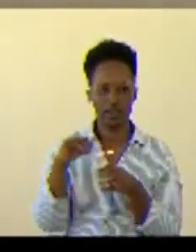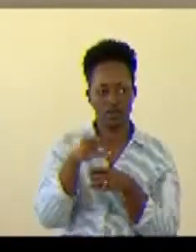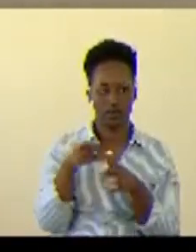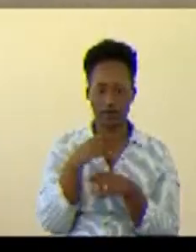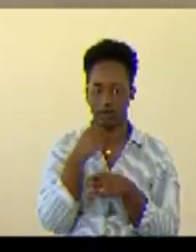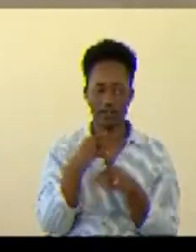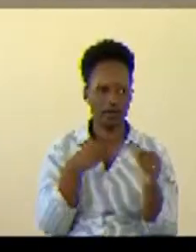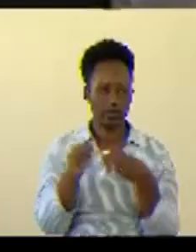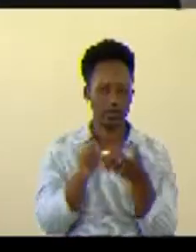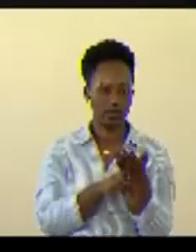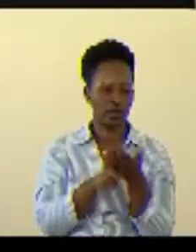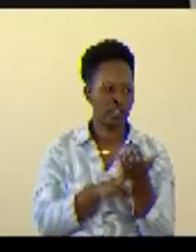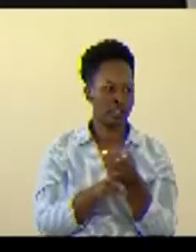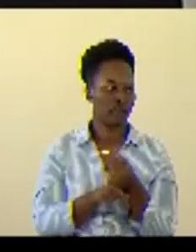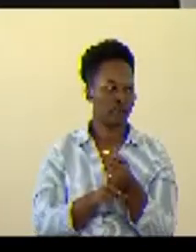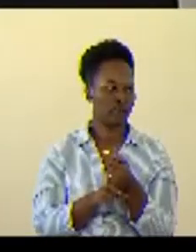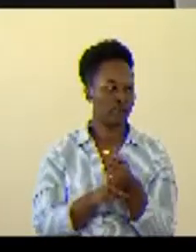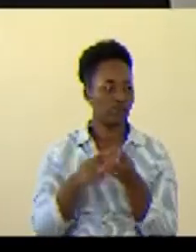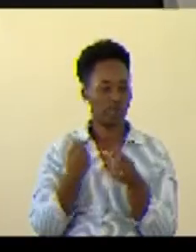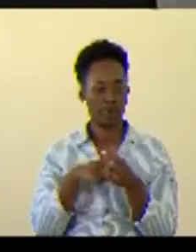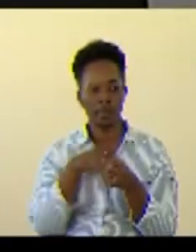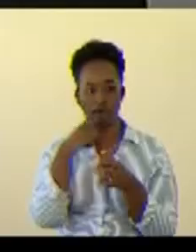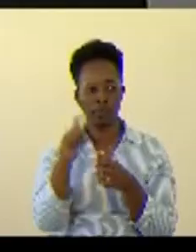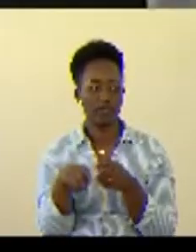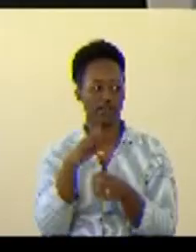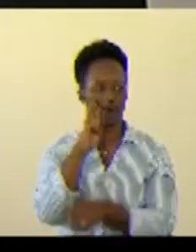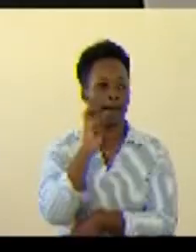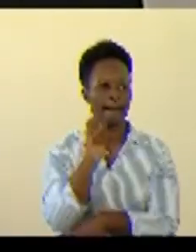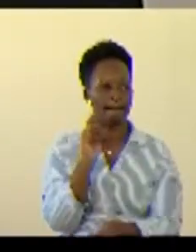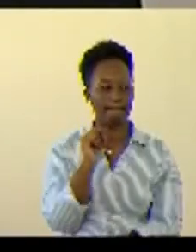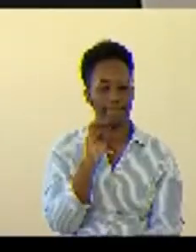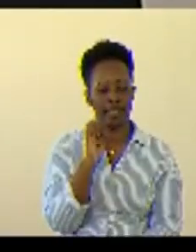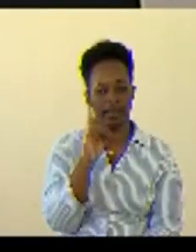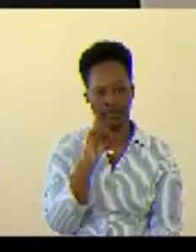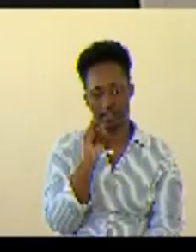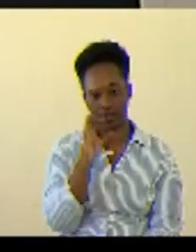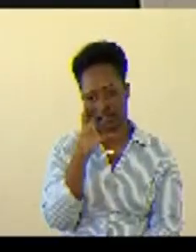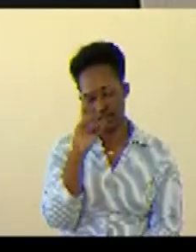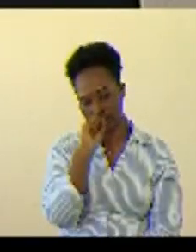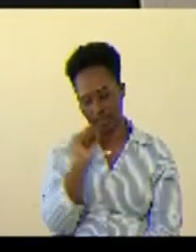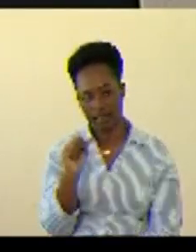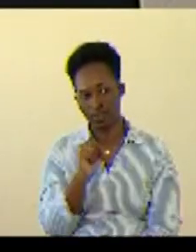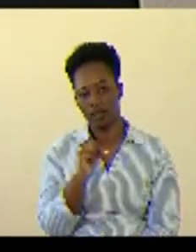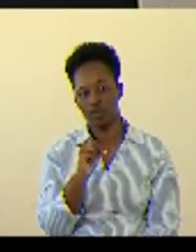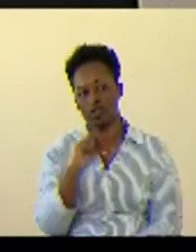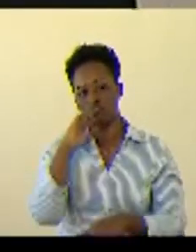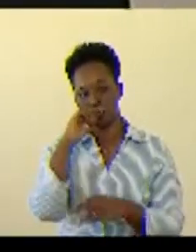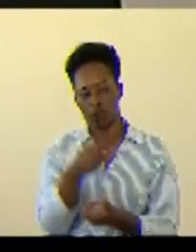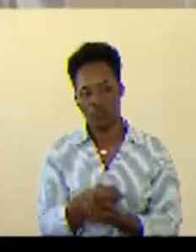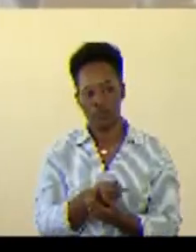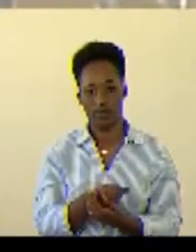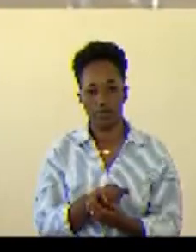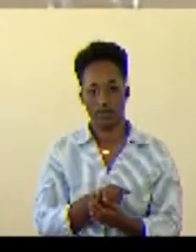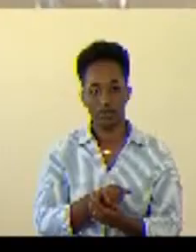material that to be used, we use a solution which is called the Bendix solution. Student, if you don't know Bendix solution